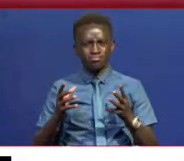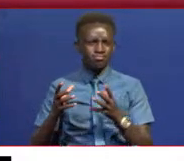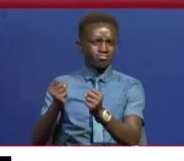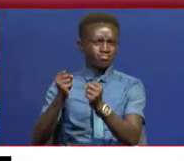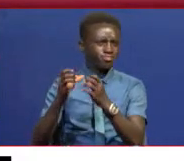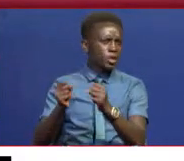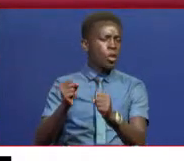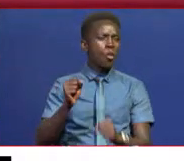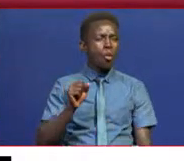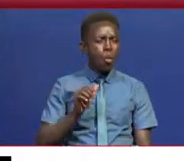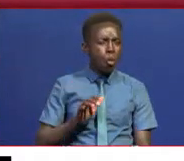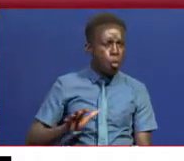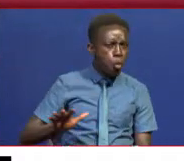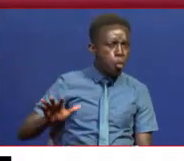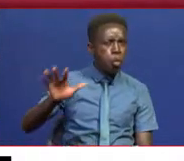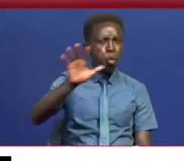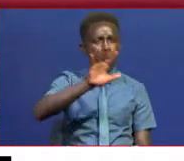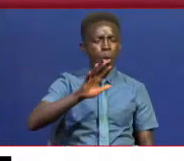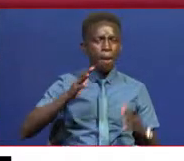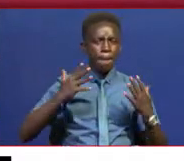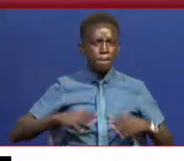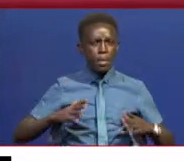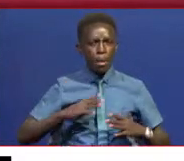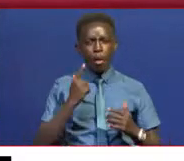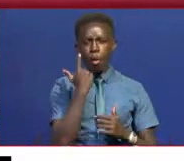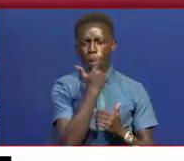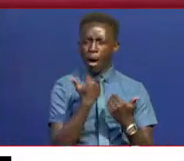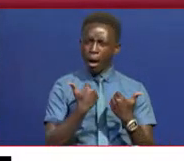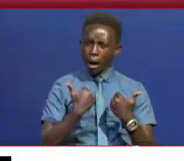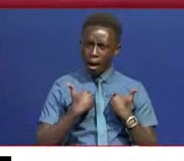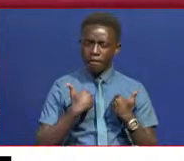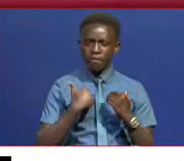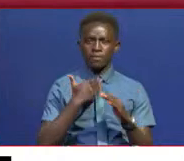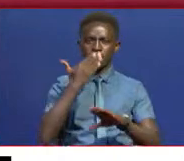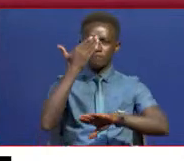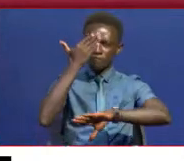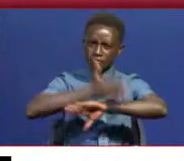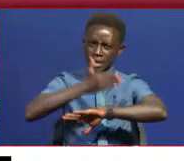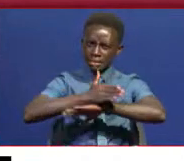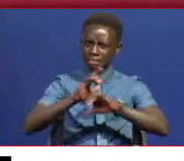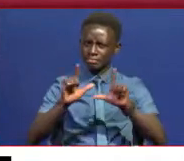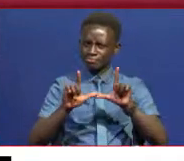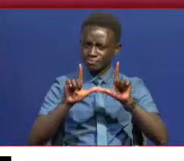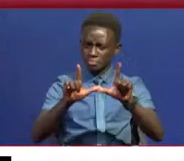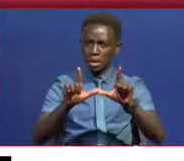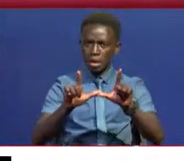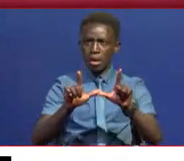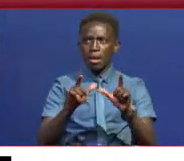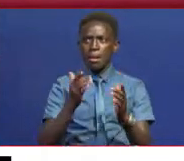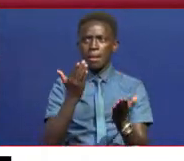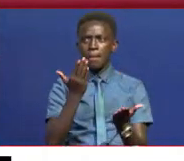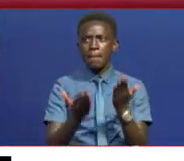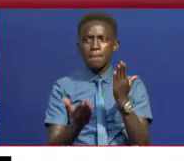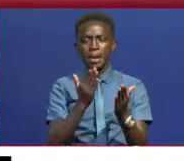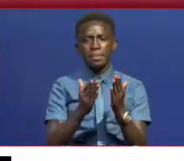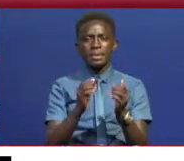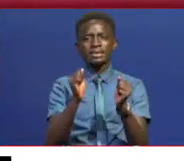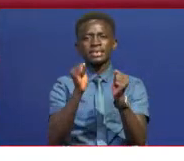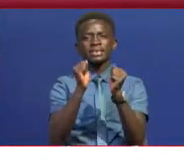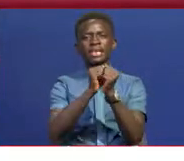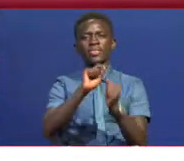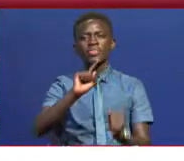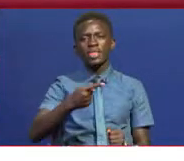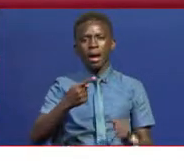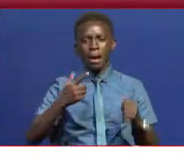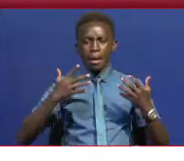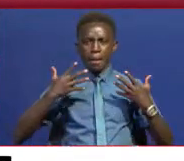characters with fake certificates, probably we could knock 10,000 people from the wage bill and